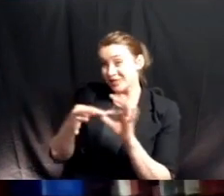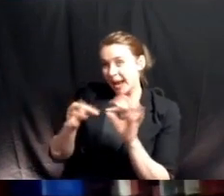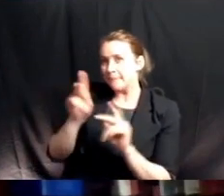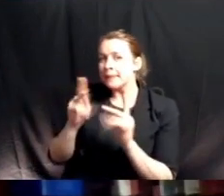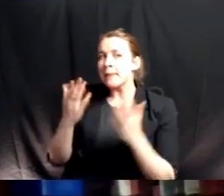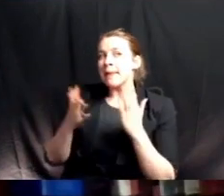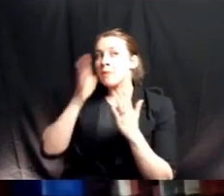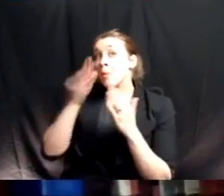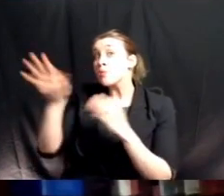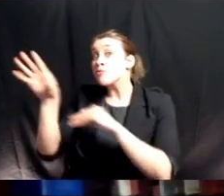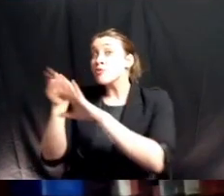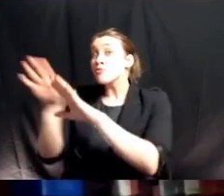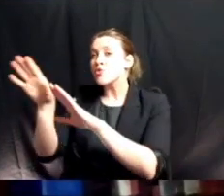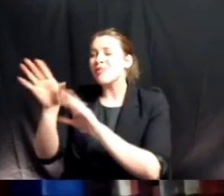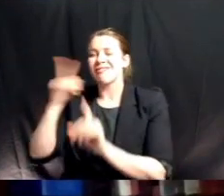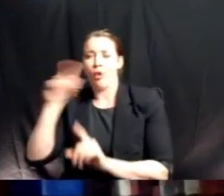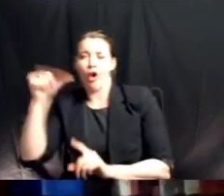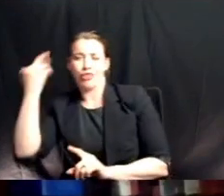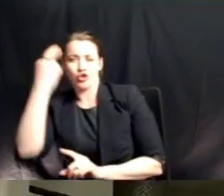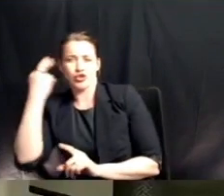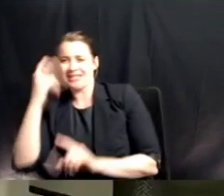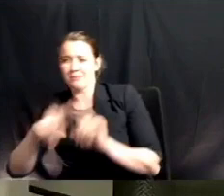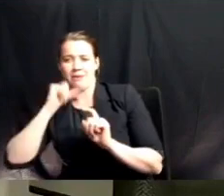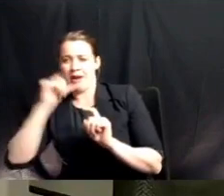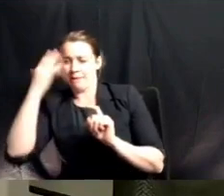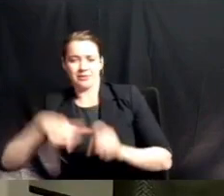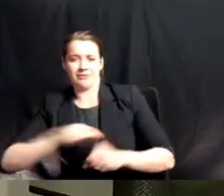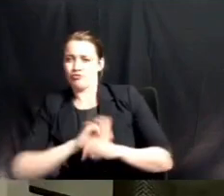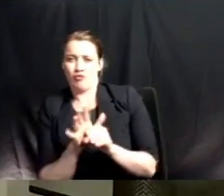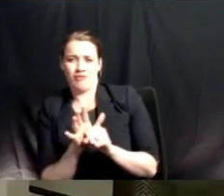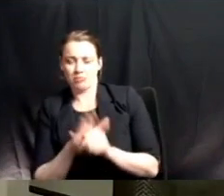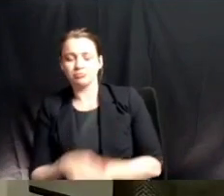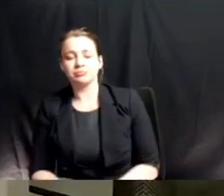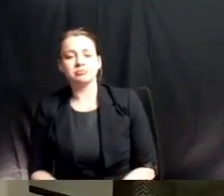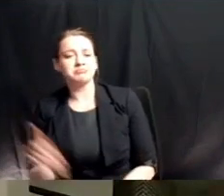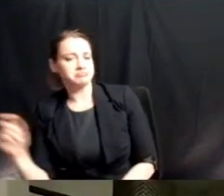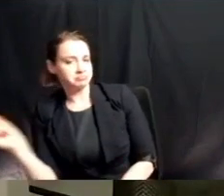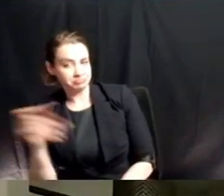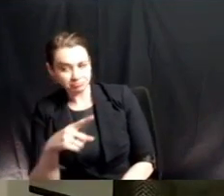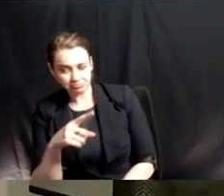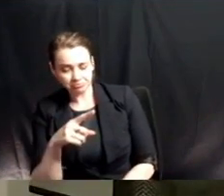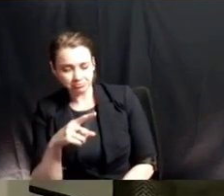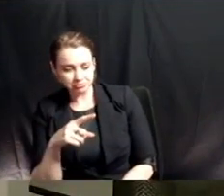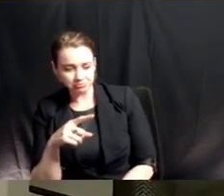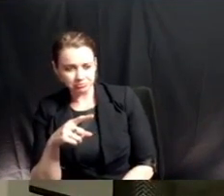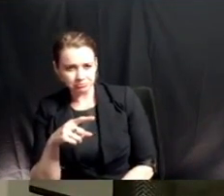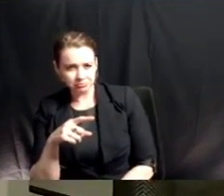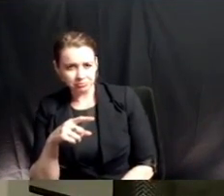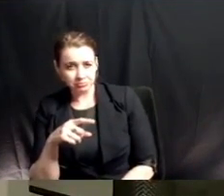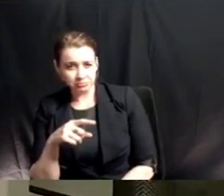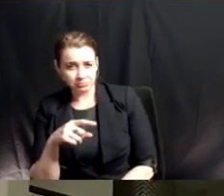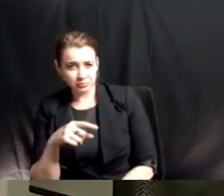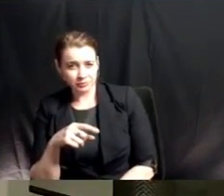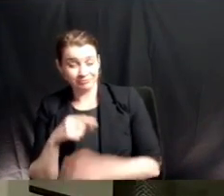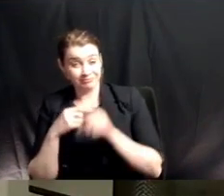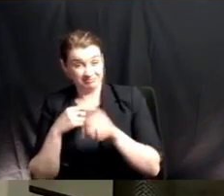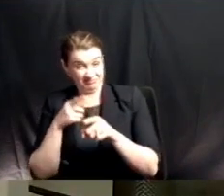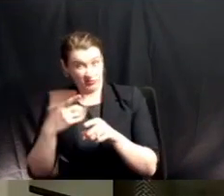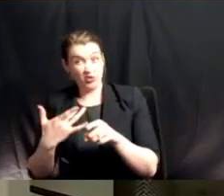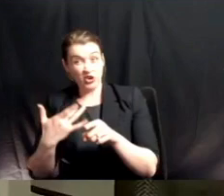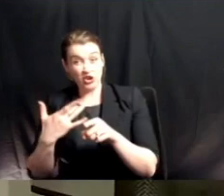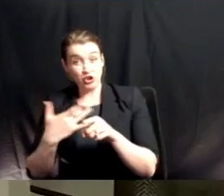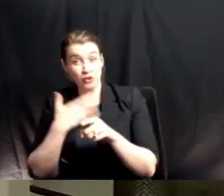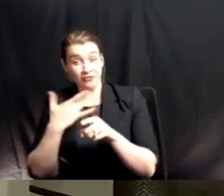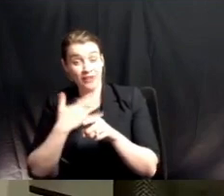reasons. Greg Hines at Cranes, do you have any concern the Illinois Supreme Court will follow the lead of Wisconsin and strip you of your